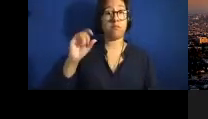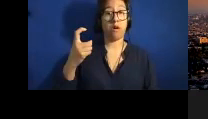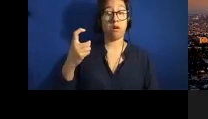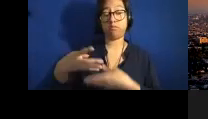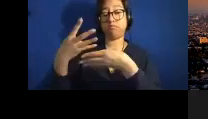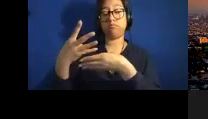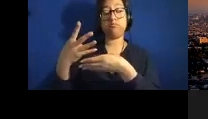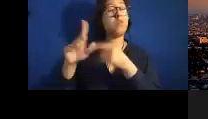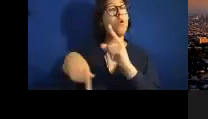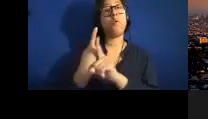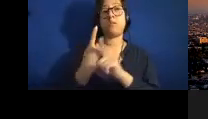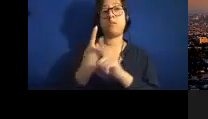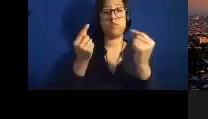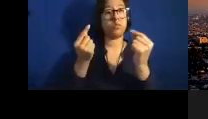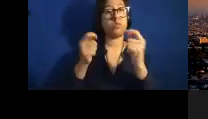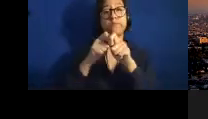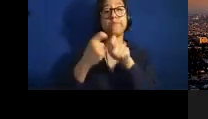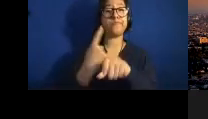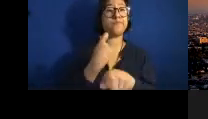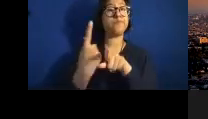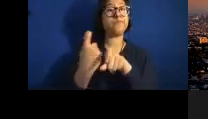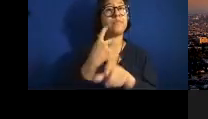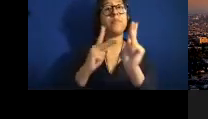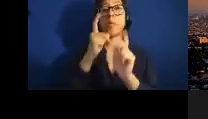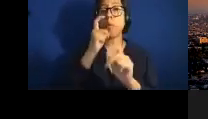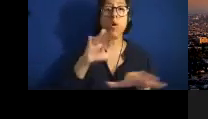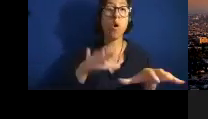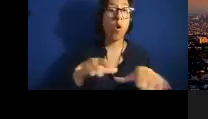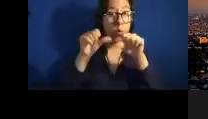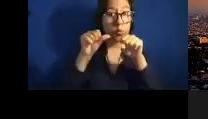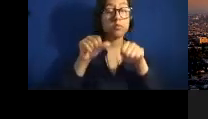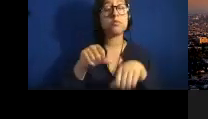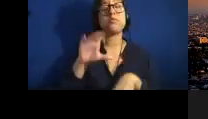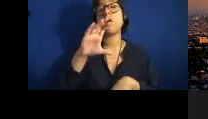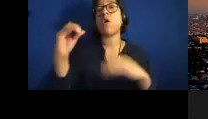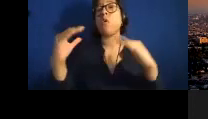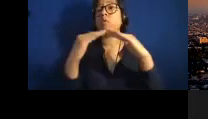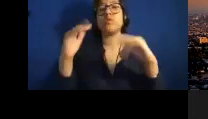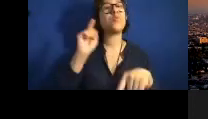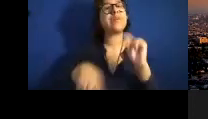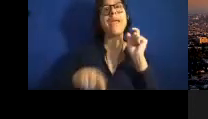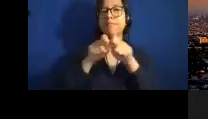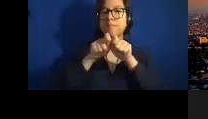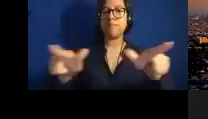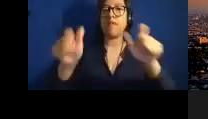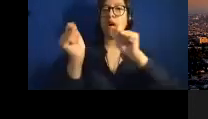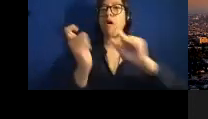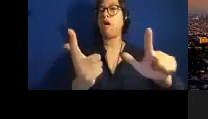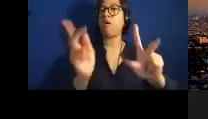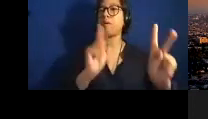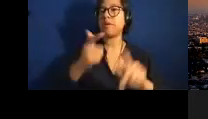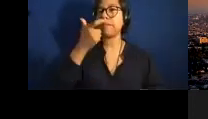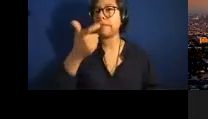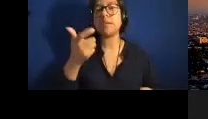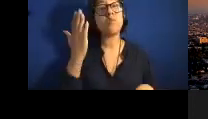you will only be able to send messages to folks that are hosts and co-hosts, so you can't share publicly or privately, just to